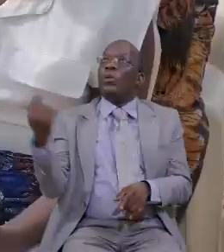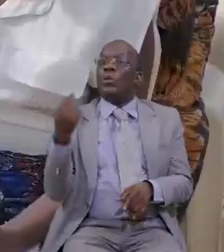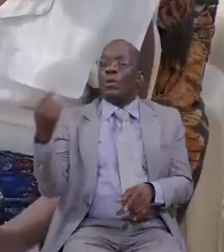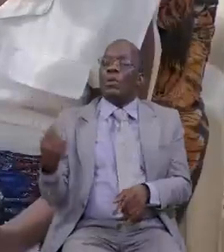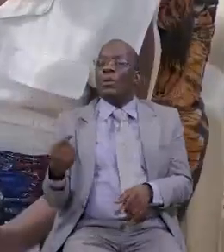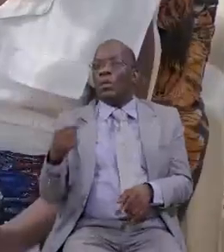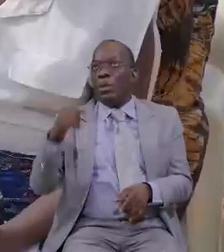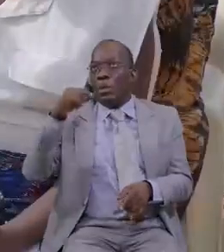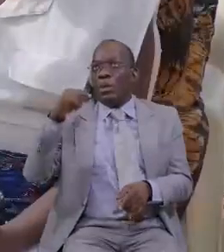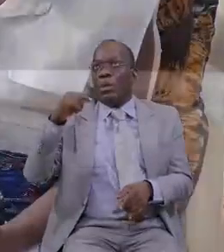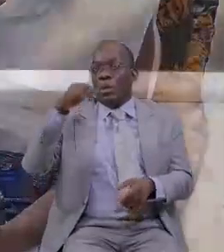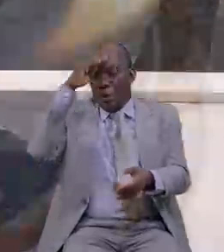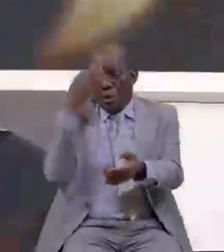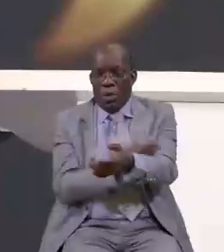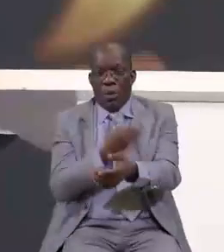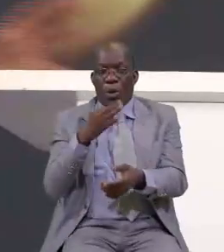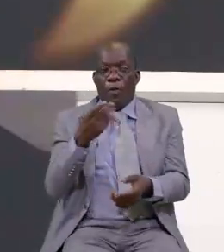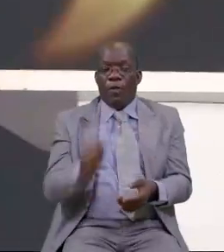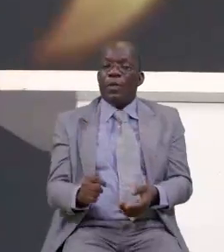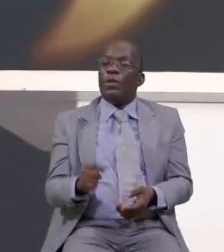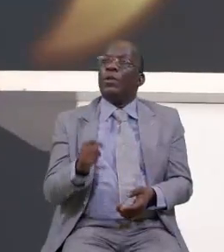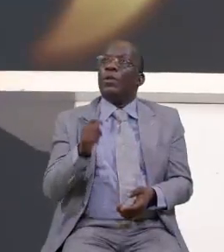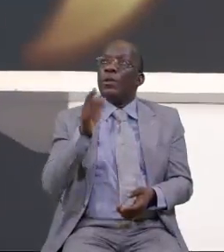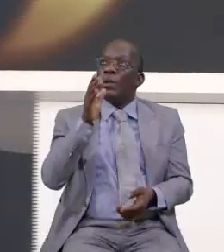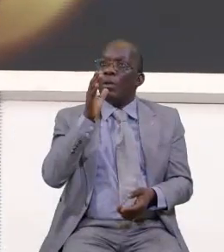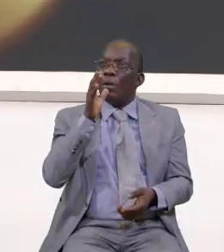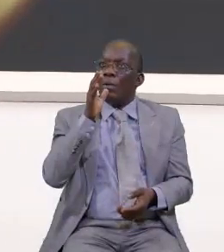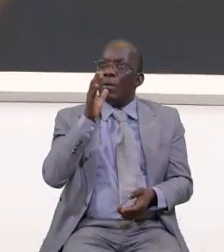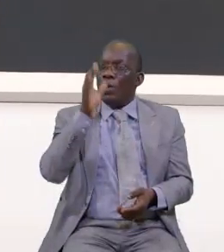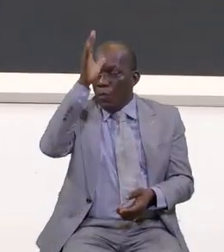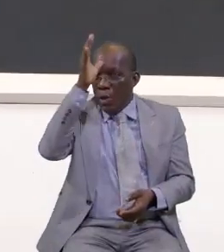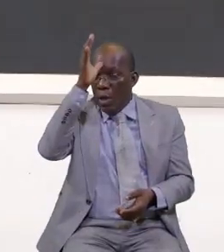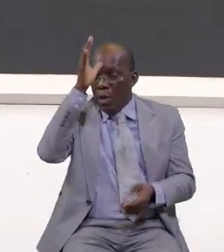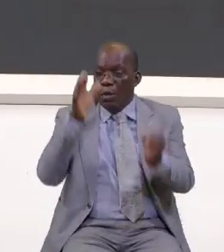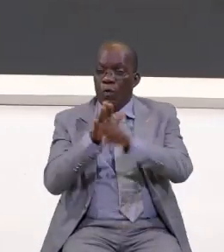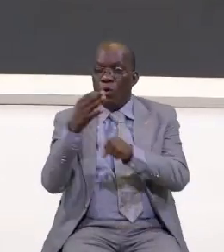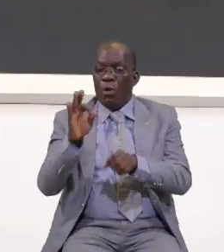Father, full of grace and truth. In 1 John